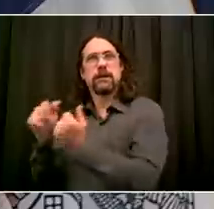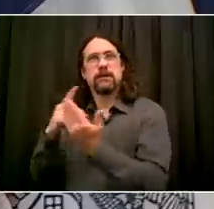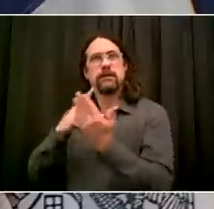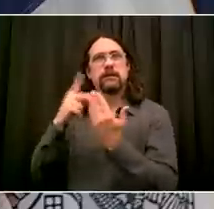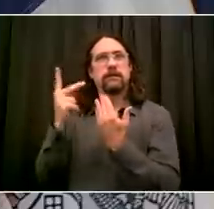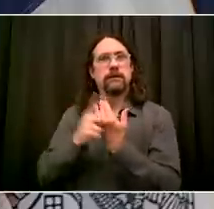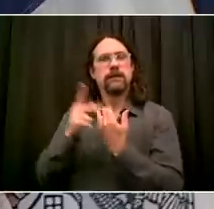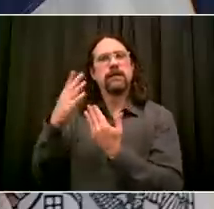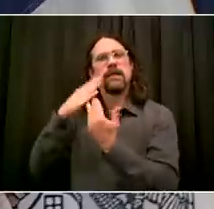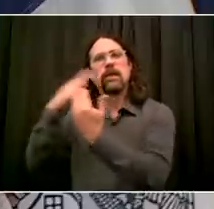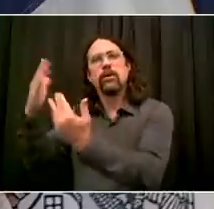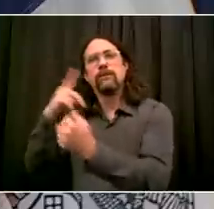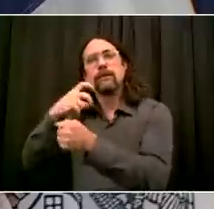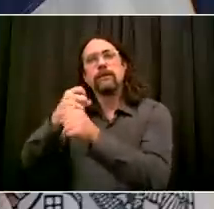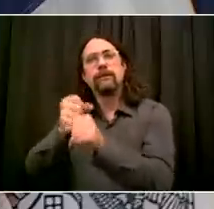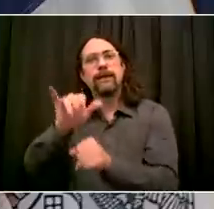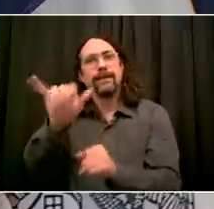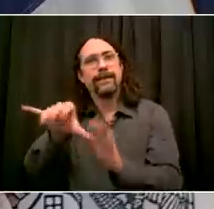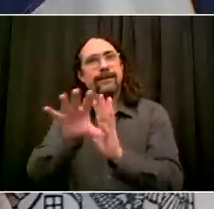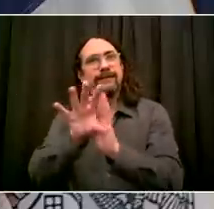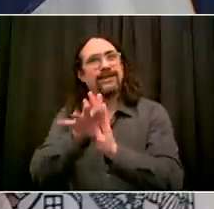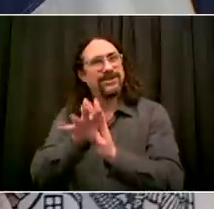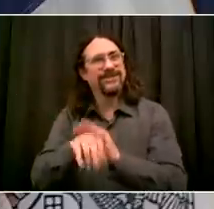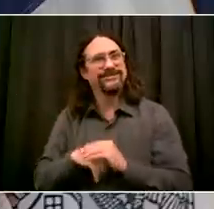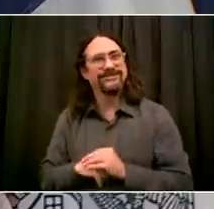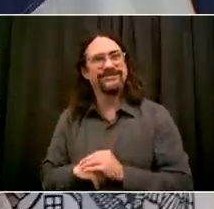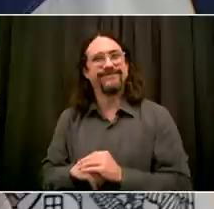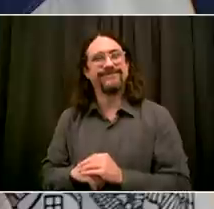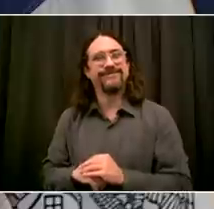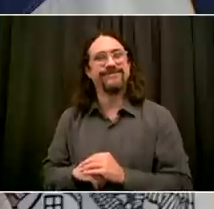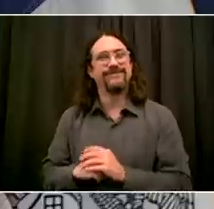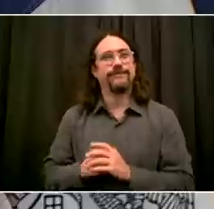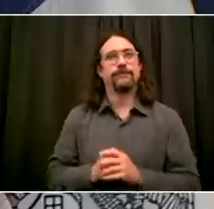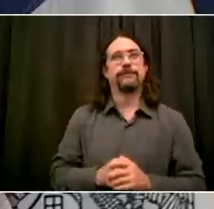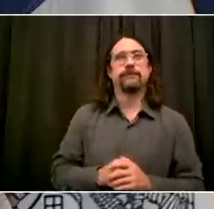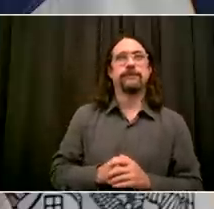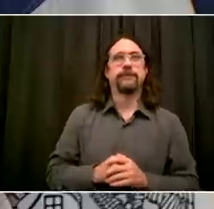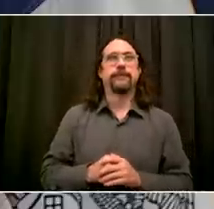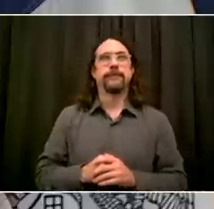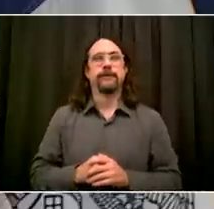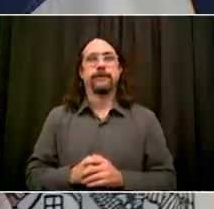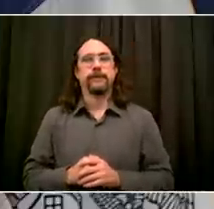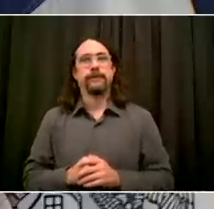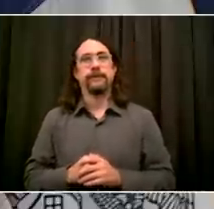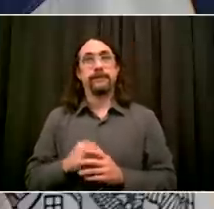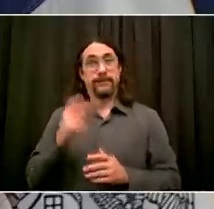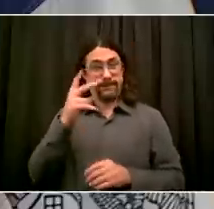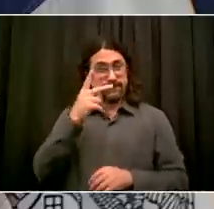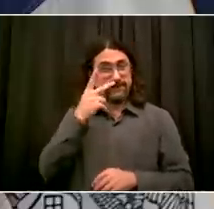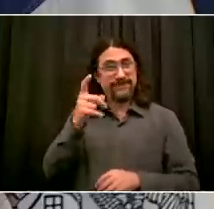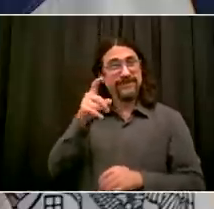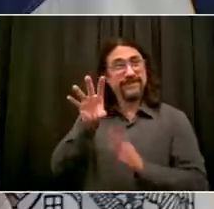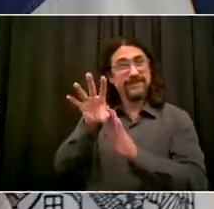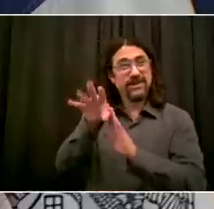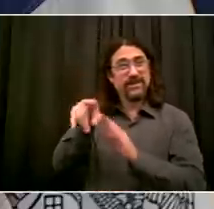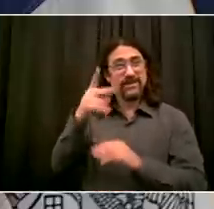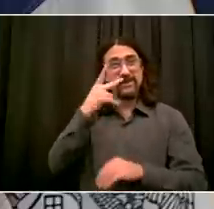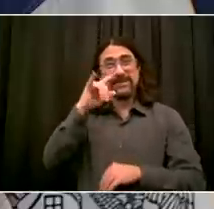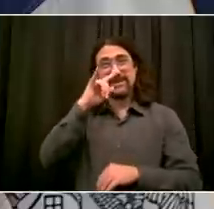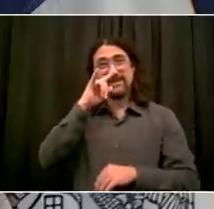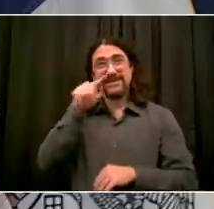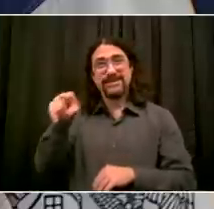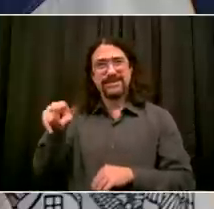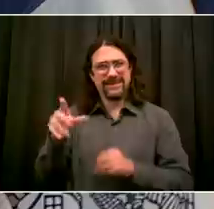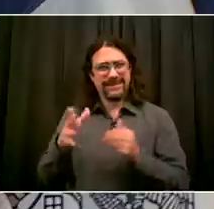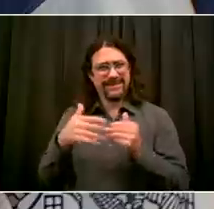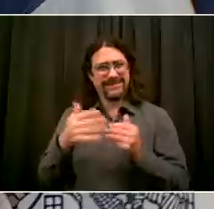very energetic young volunteer there had a cool hairstyle too, that he did not have a problem with that test because it's not the